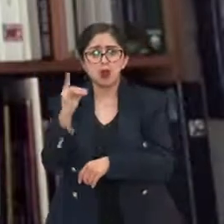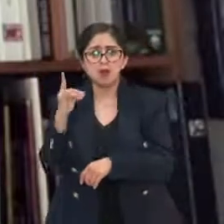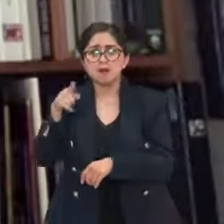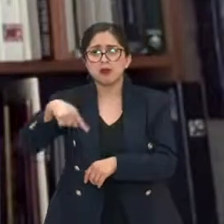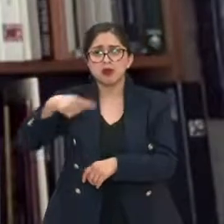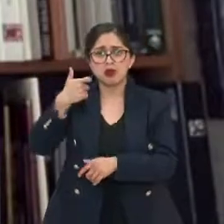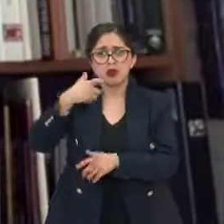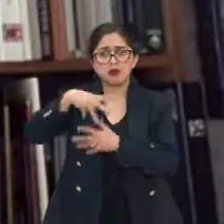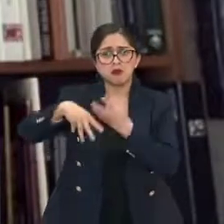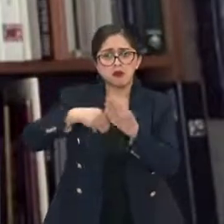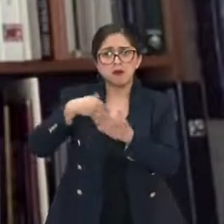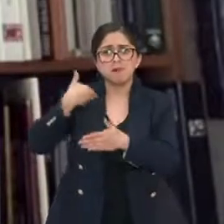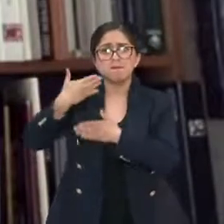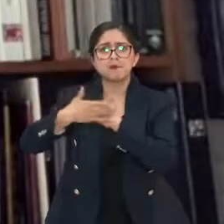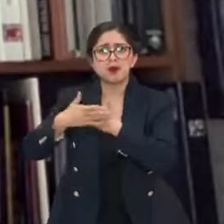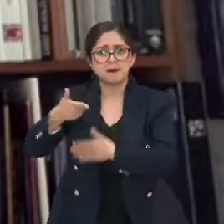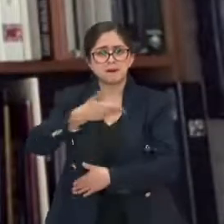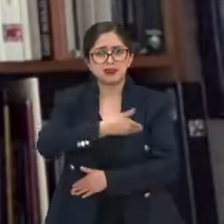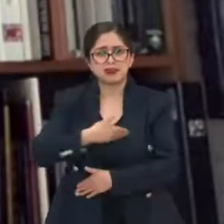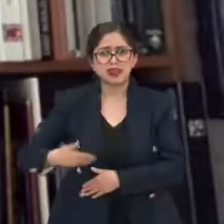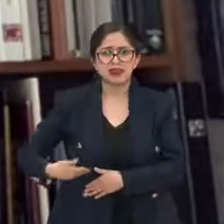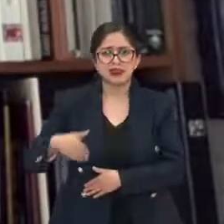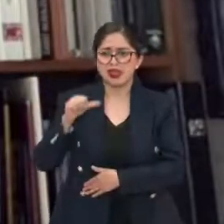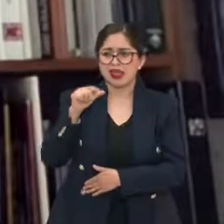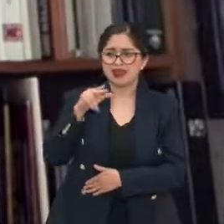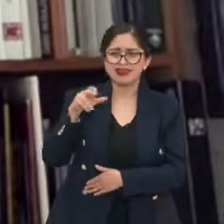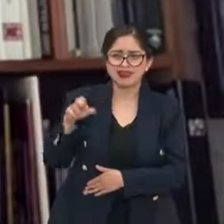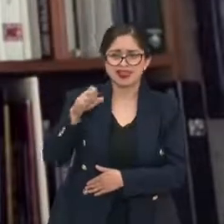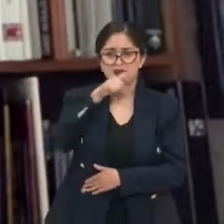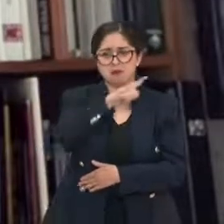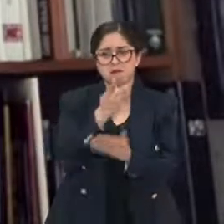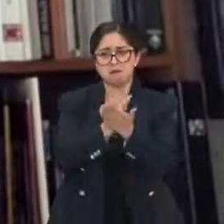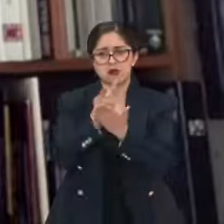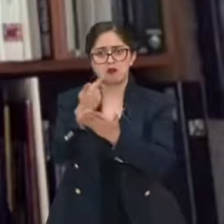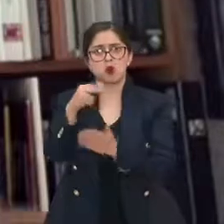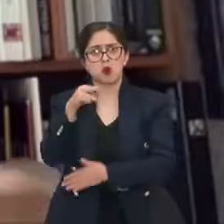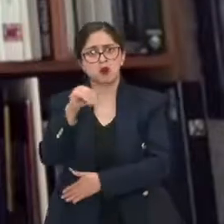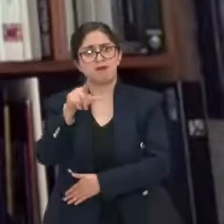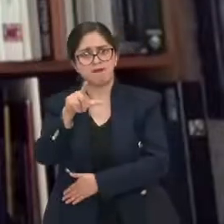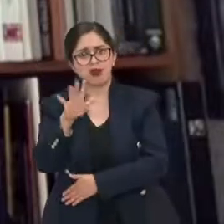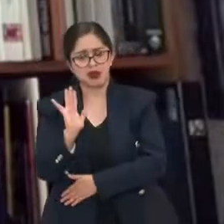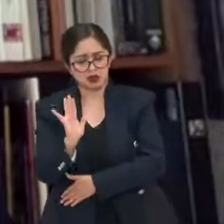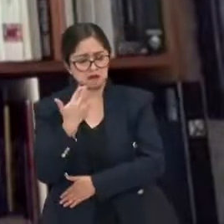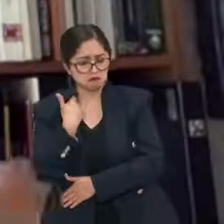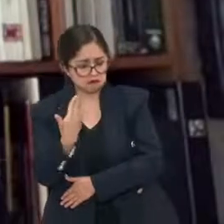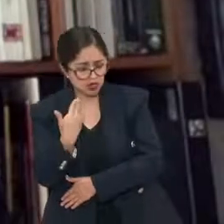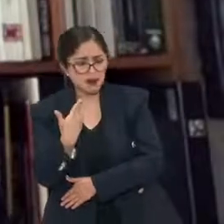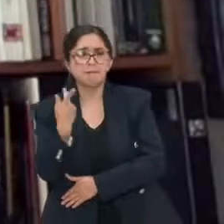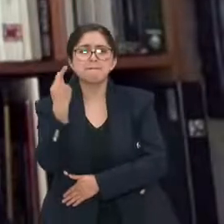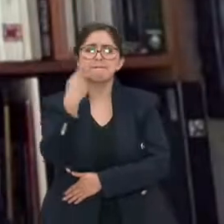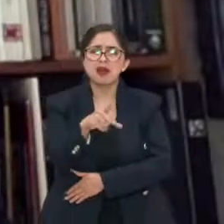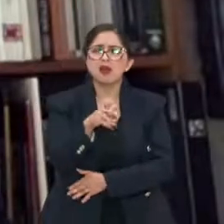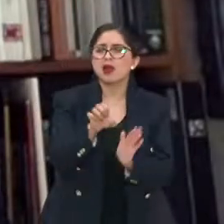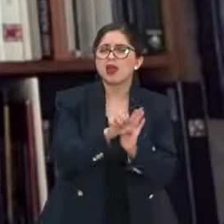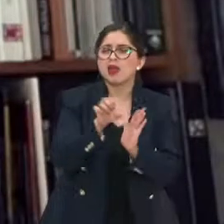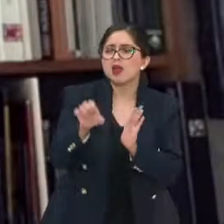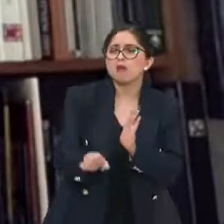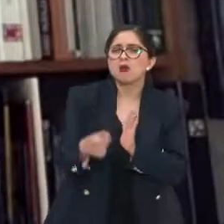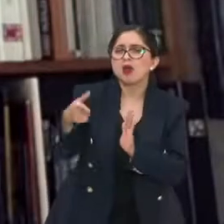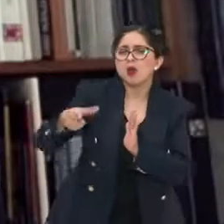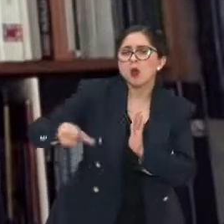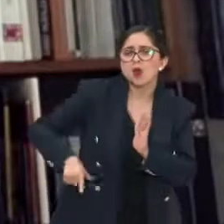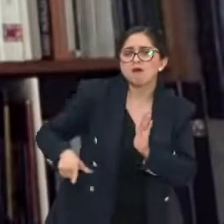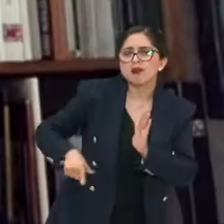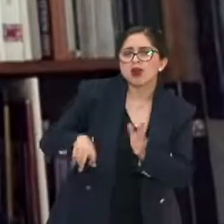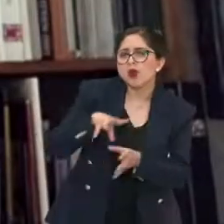worldwide economic boom. But if we assess what income